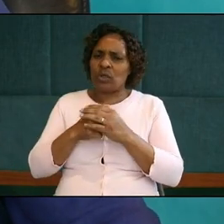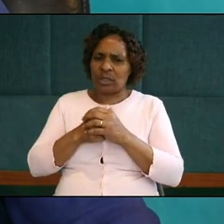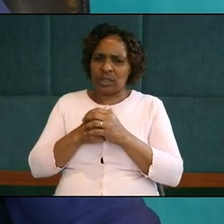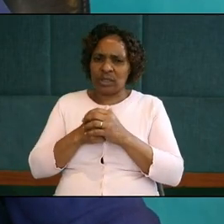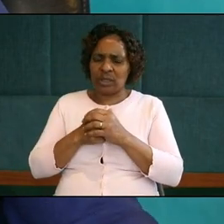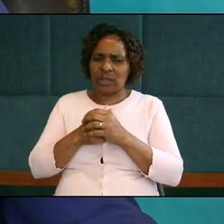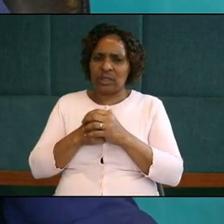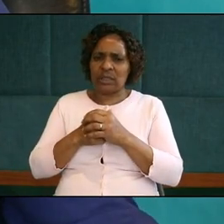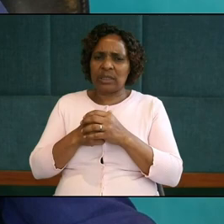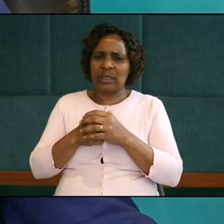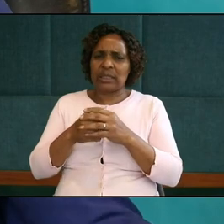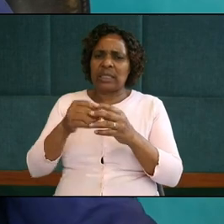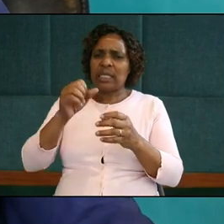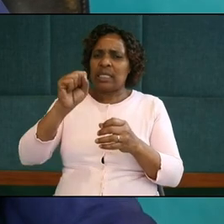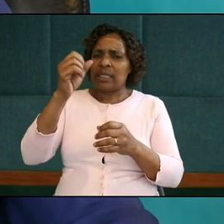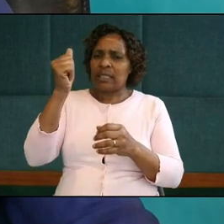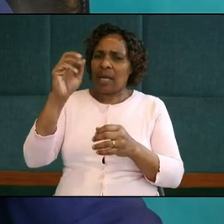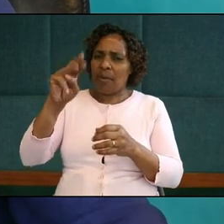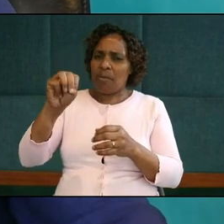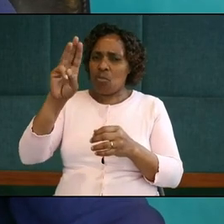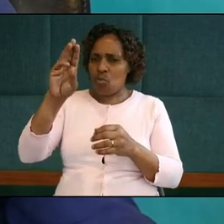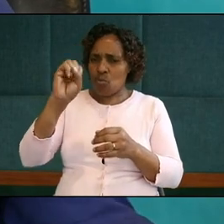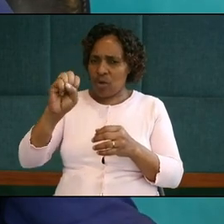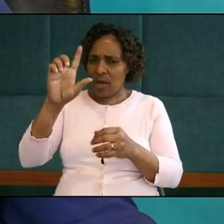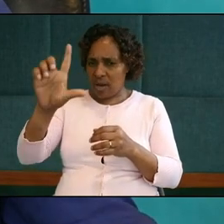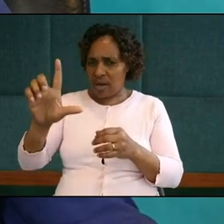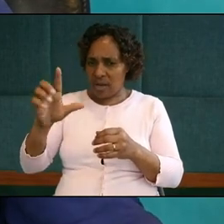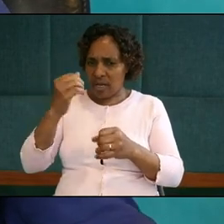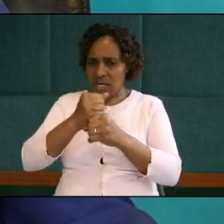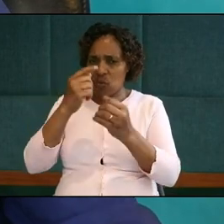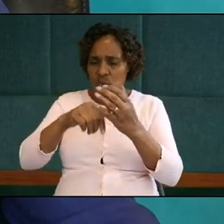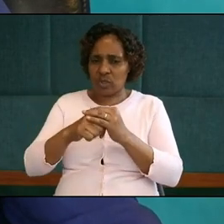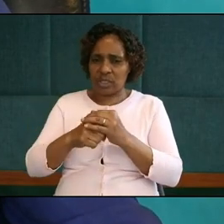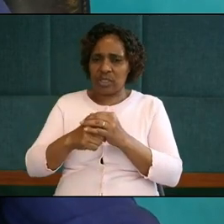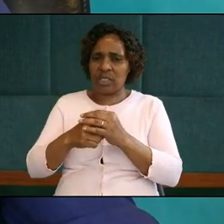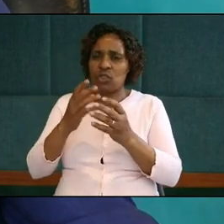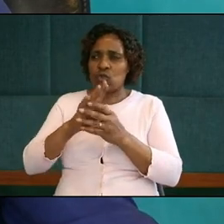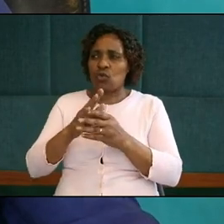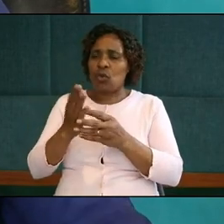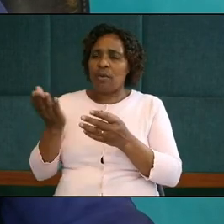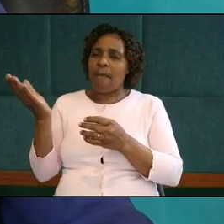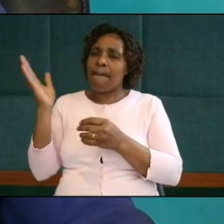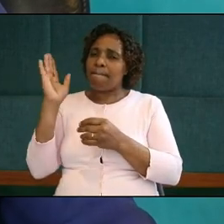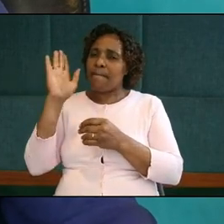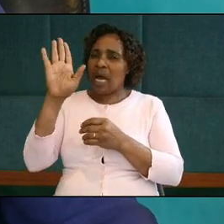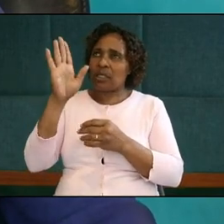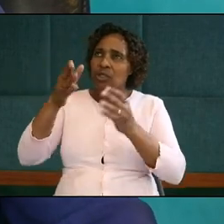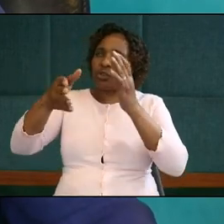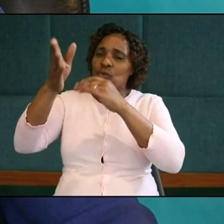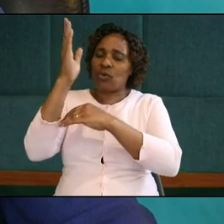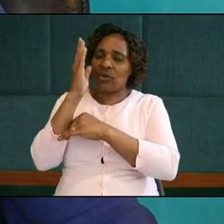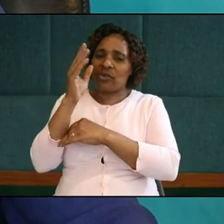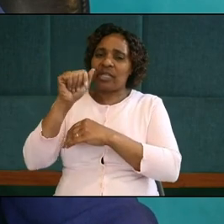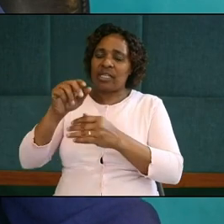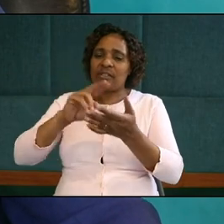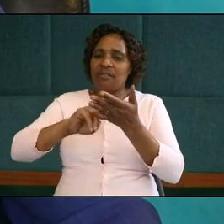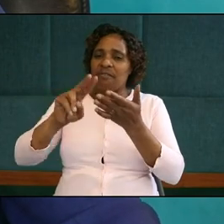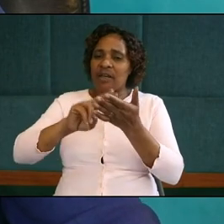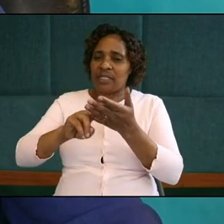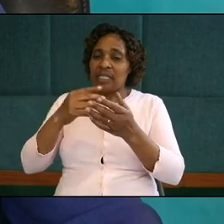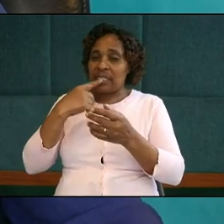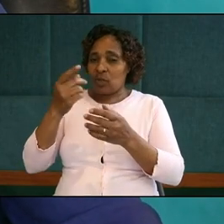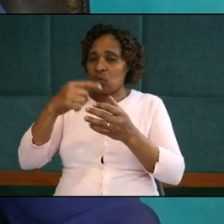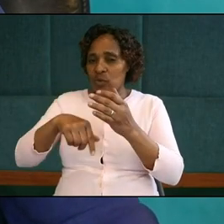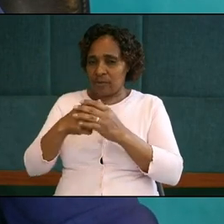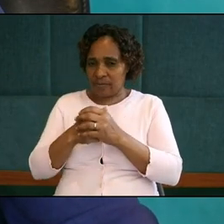what Samuel is asking the people, the children of Israel, to do really is to repent and to return to God. Eh? And this verse particularly tells